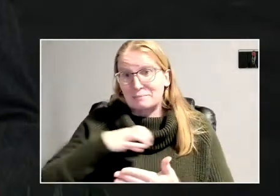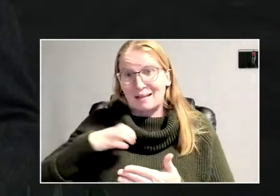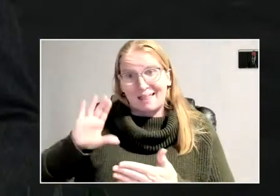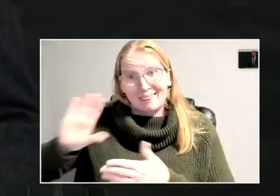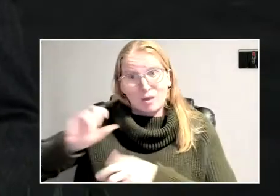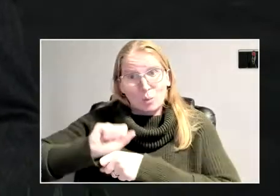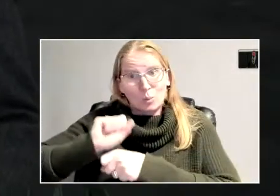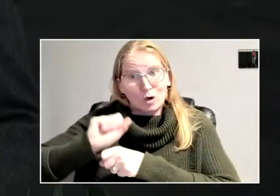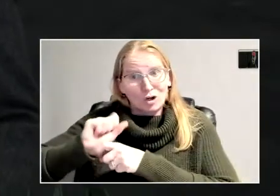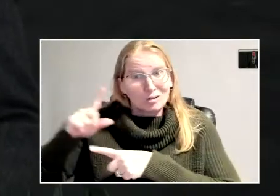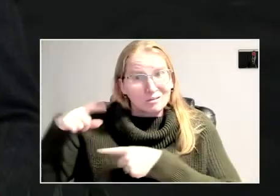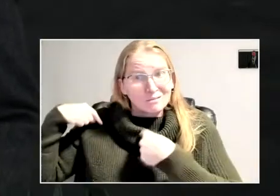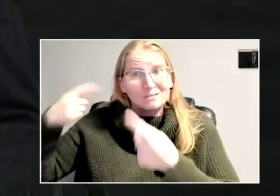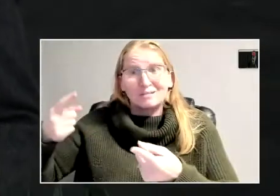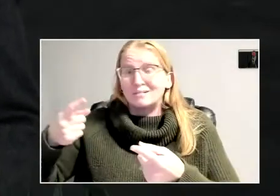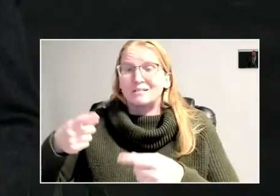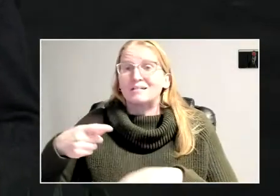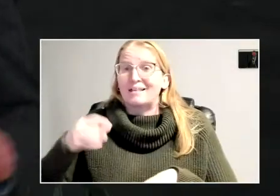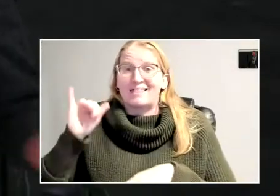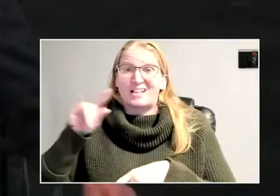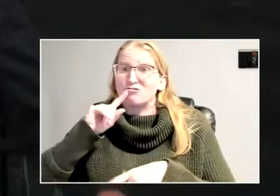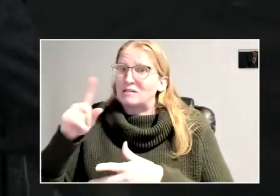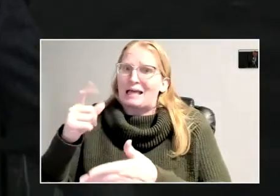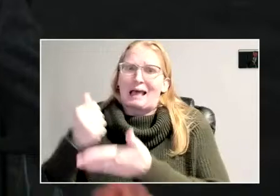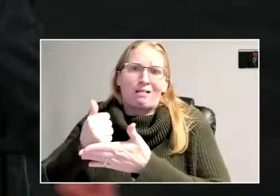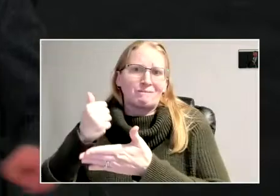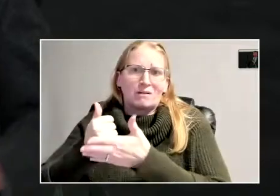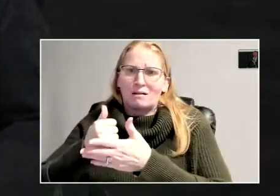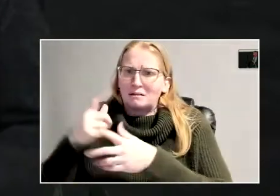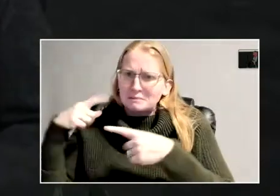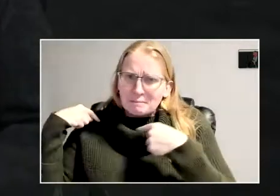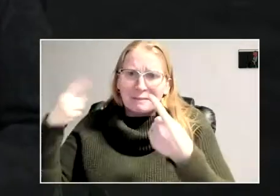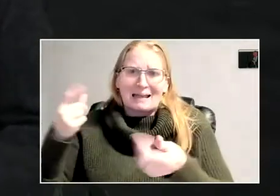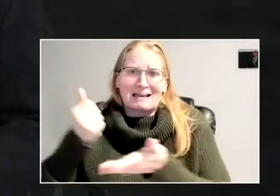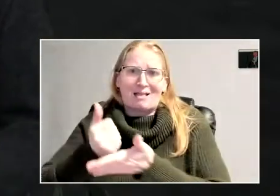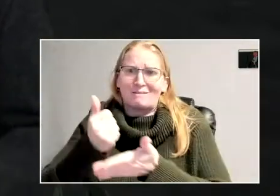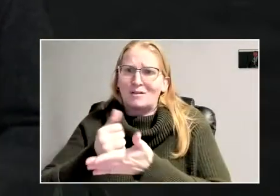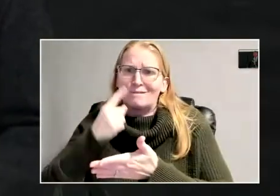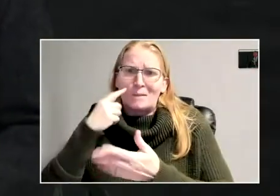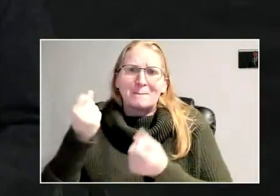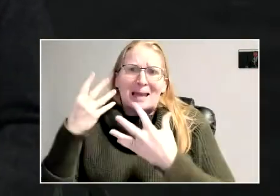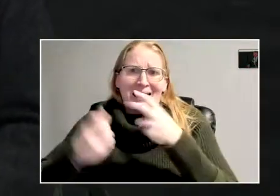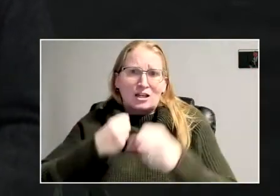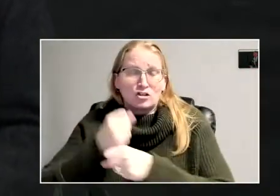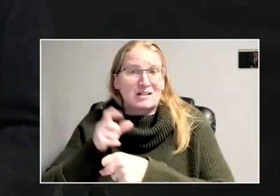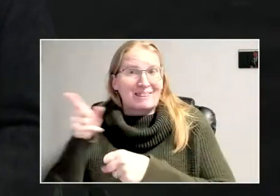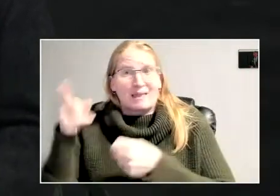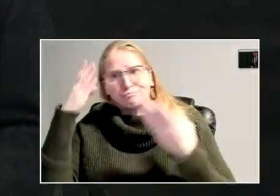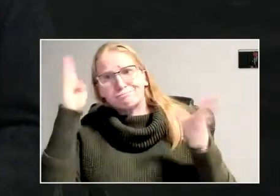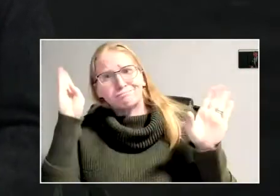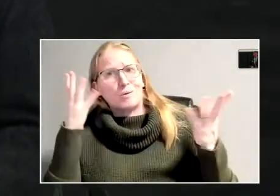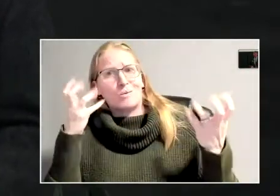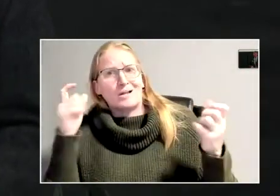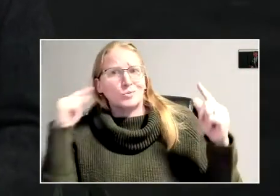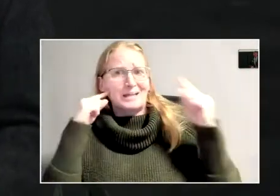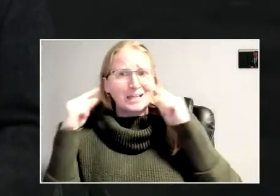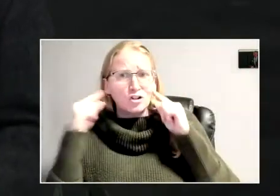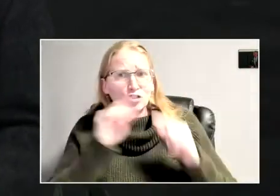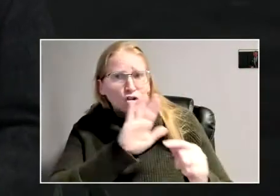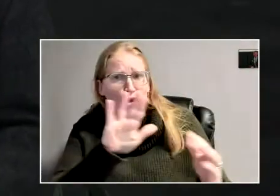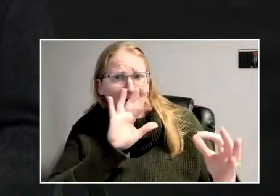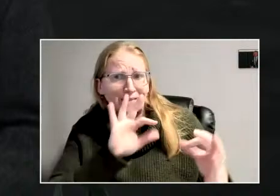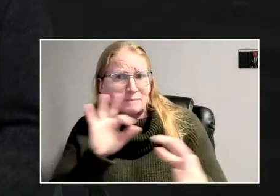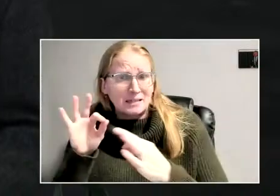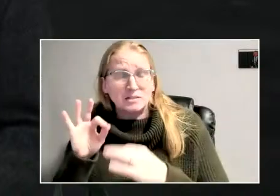year it's been very helpful for many years and they'd like your feedback please we have two four six